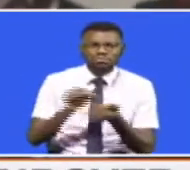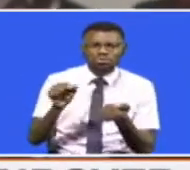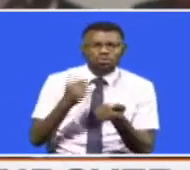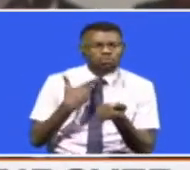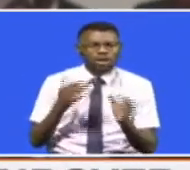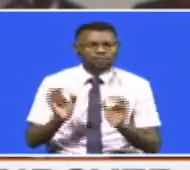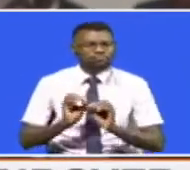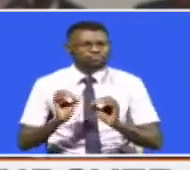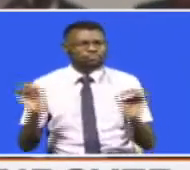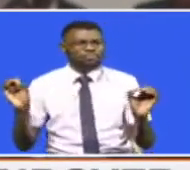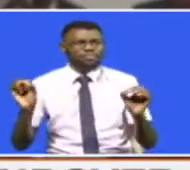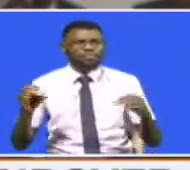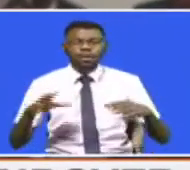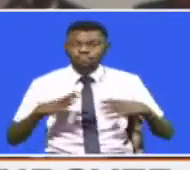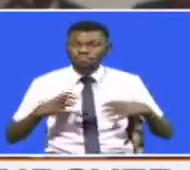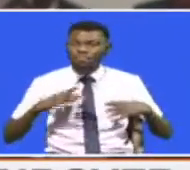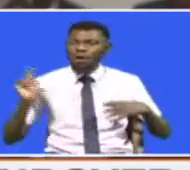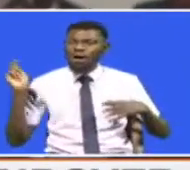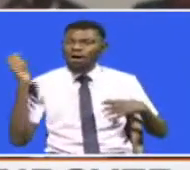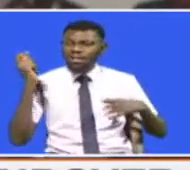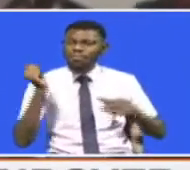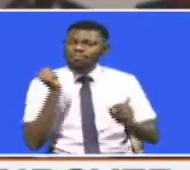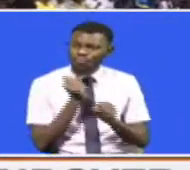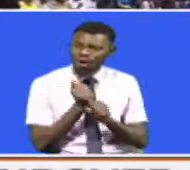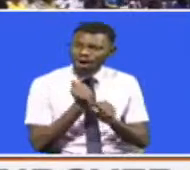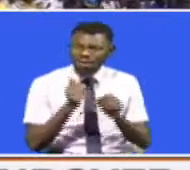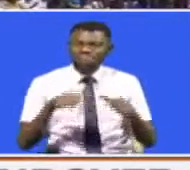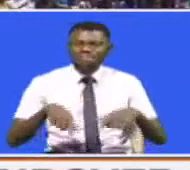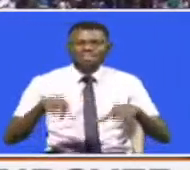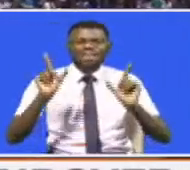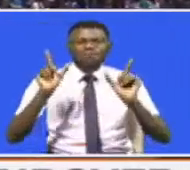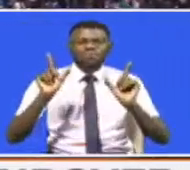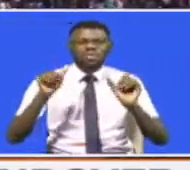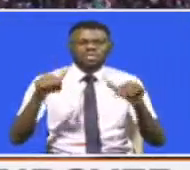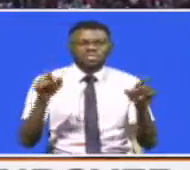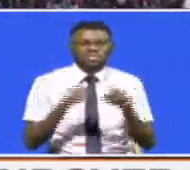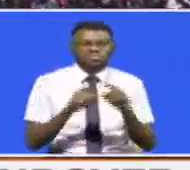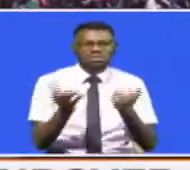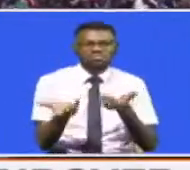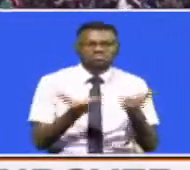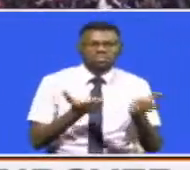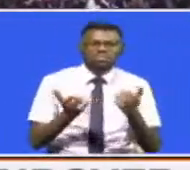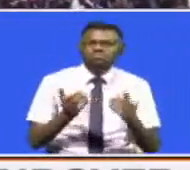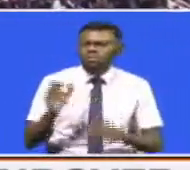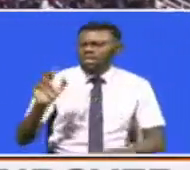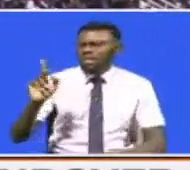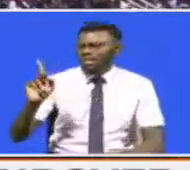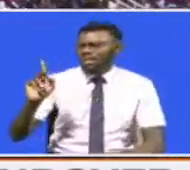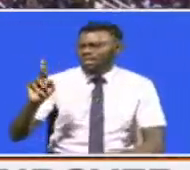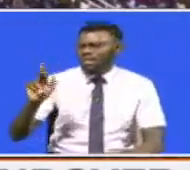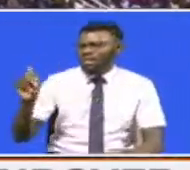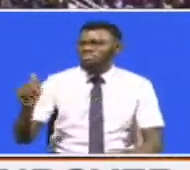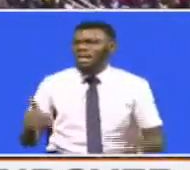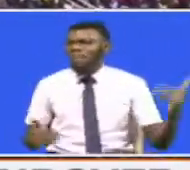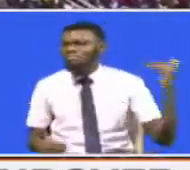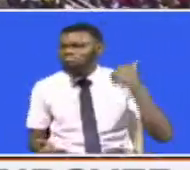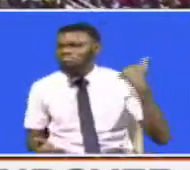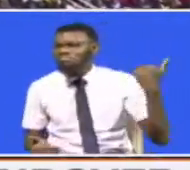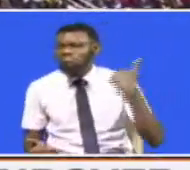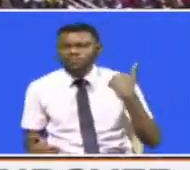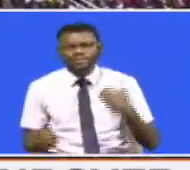ordinary Kenyans are allowed to work, where businessmen are not harassed by KRA,